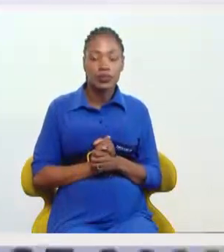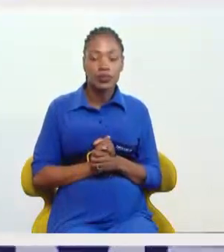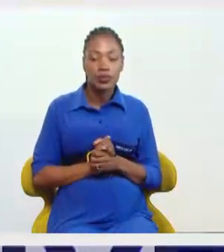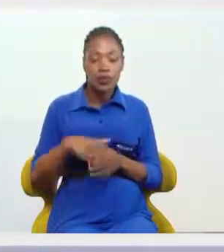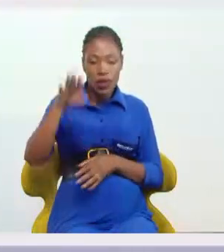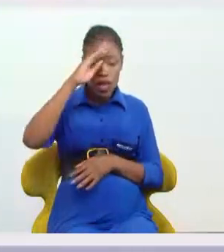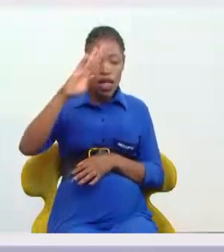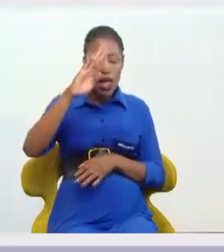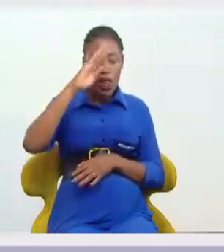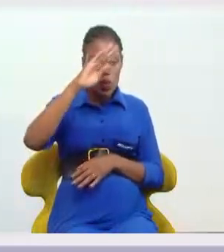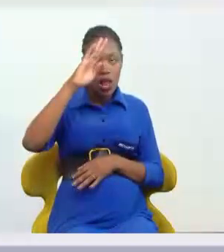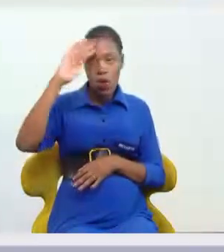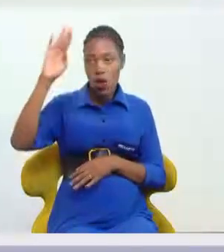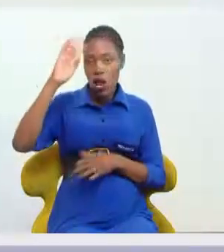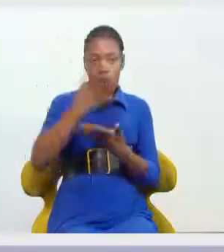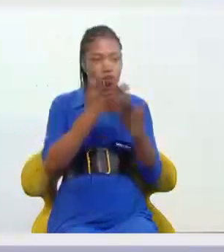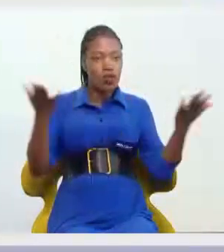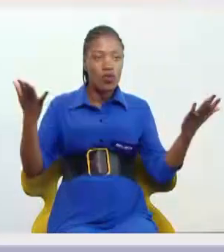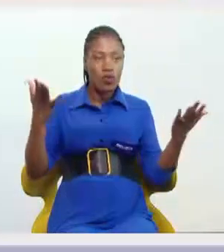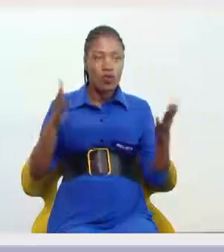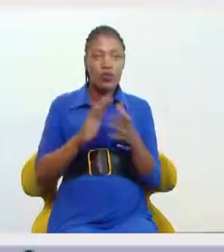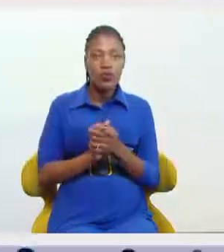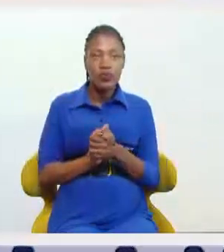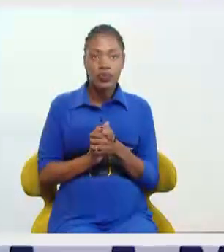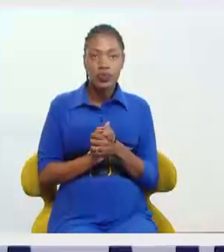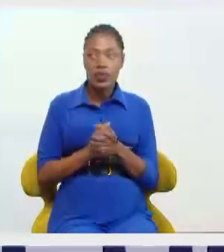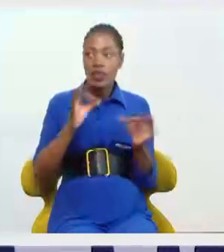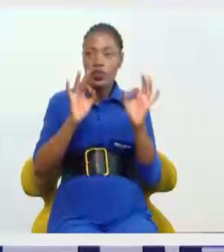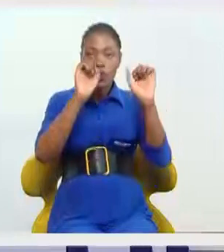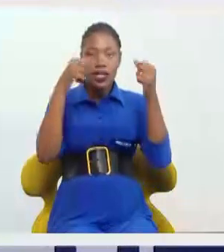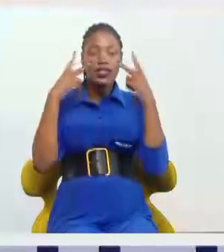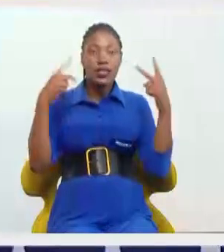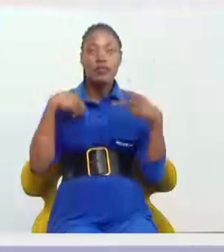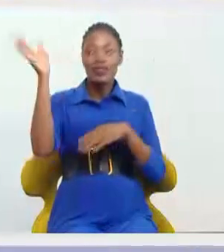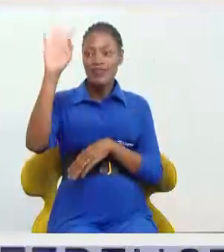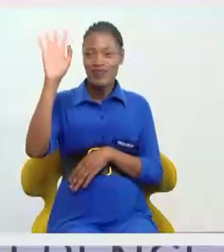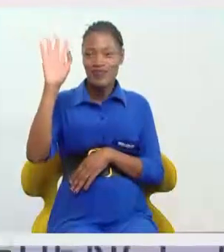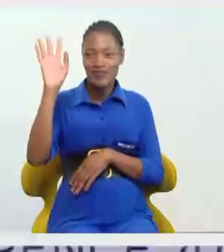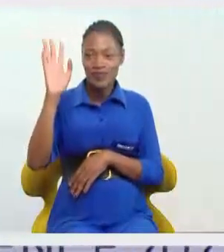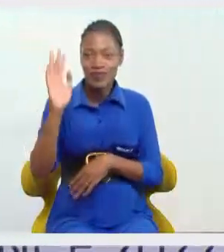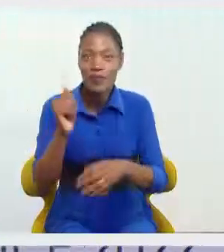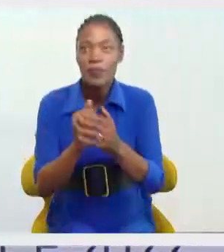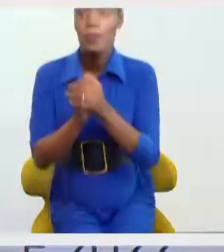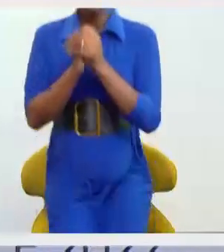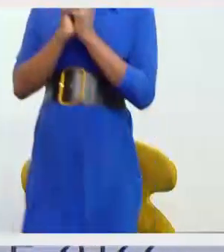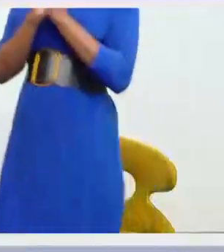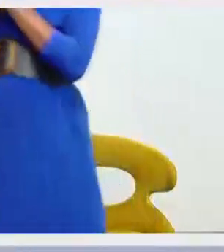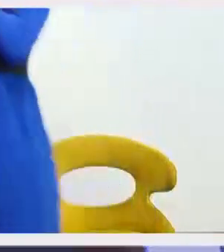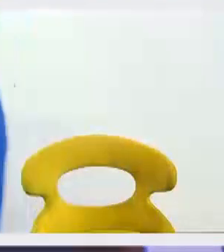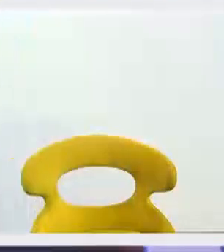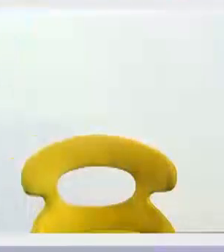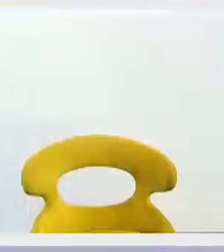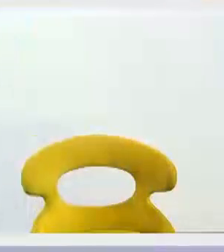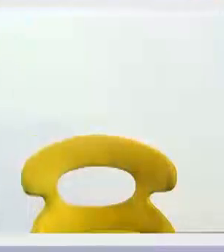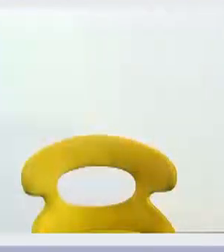Hello everyone. For those who can see me, wave me, how are you? This is James Kosgei from Meru